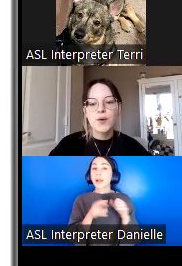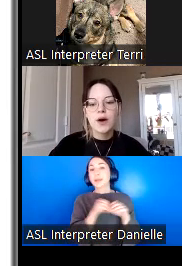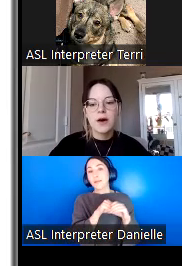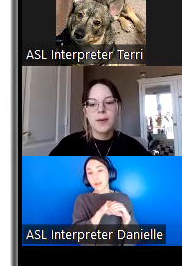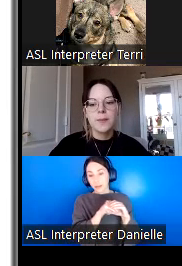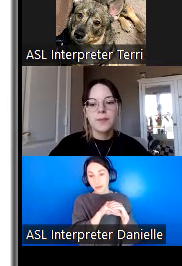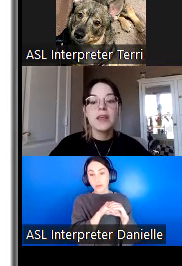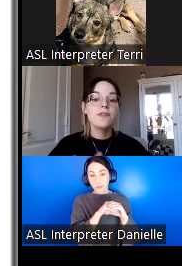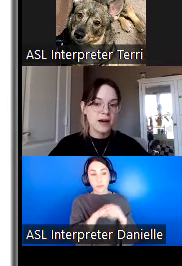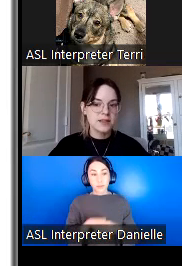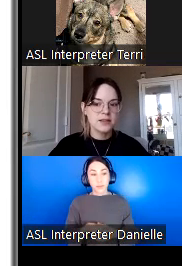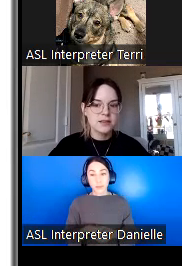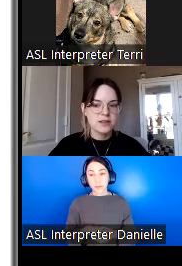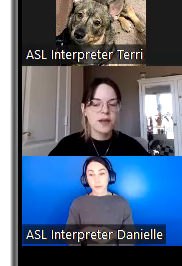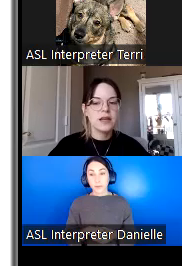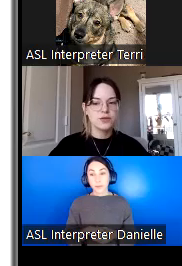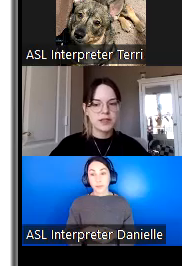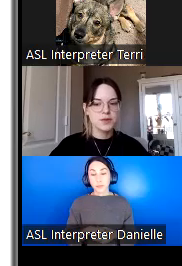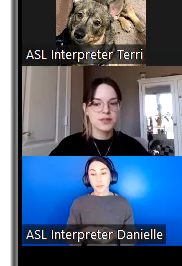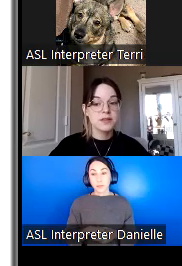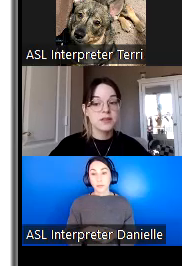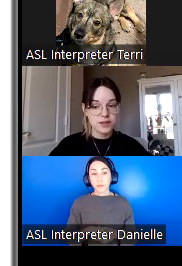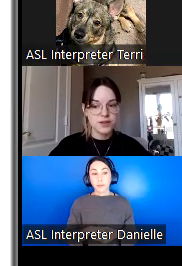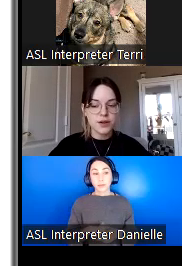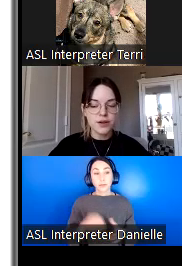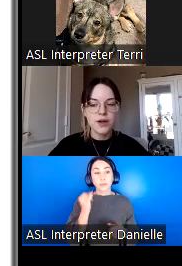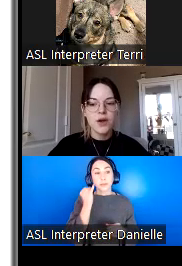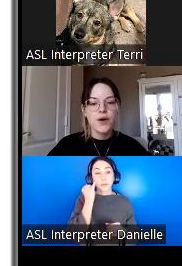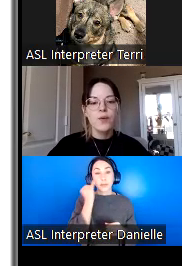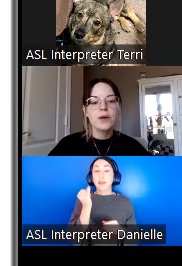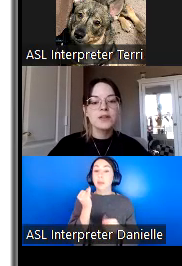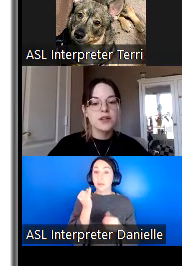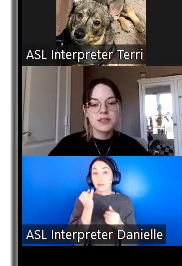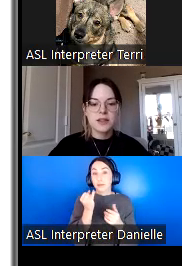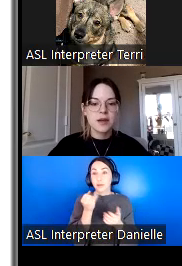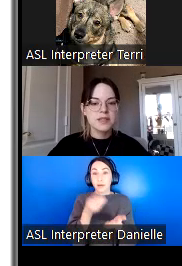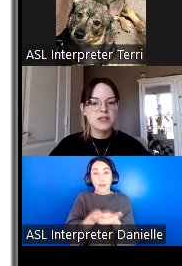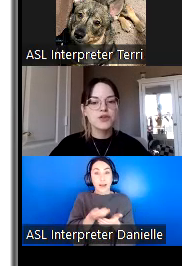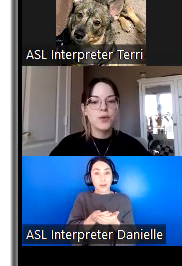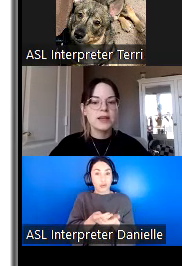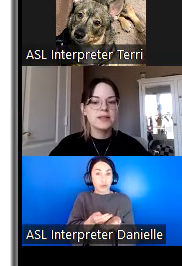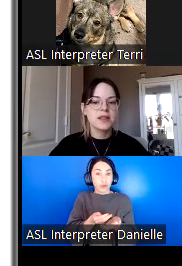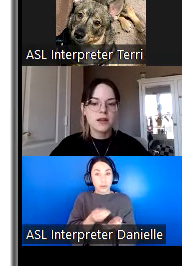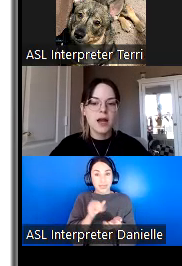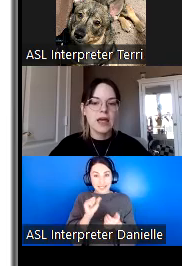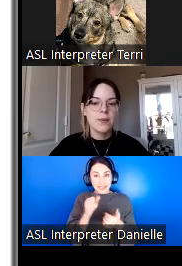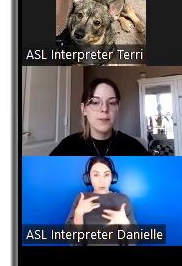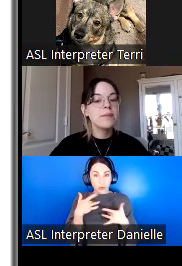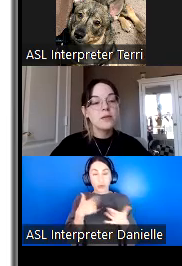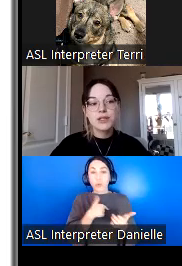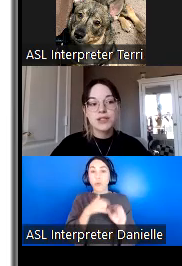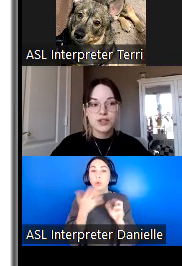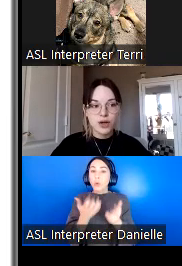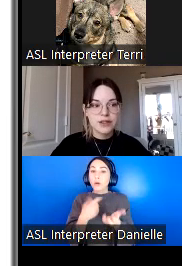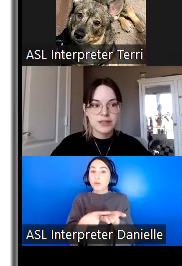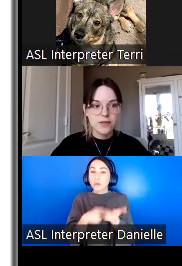So if access to financial resources is a concern, we want to start discussing potential ways that a client